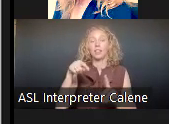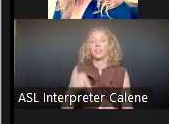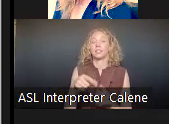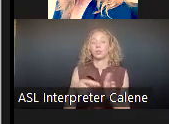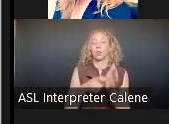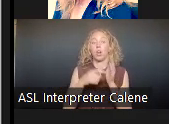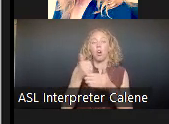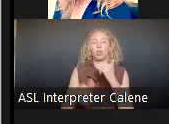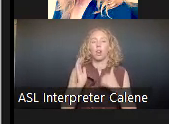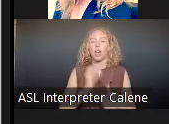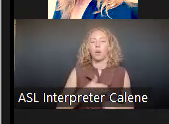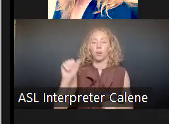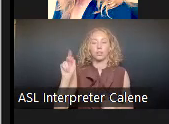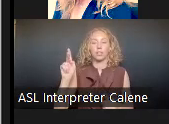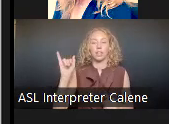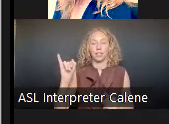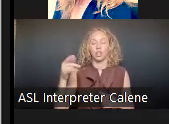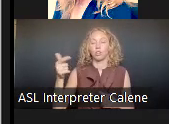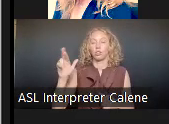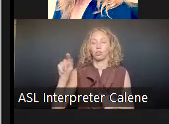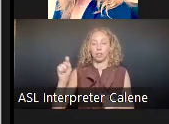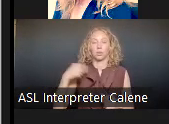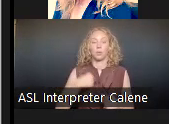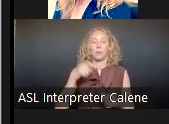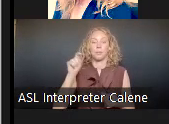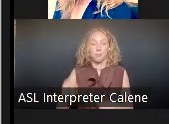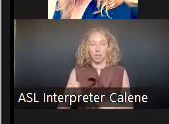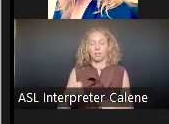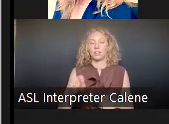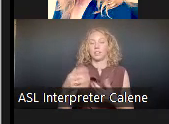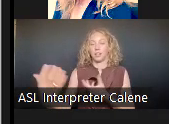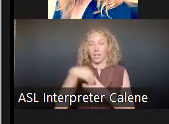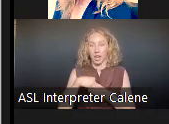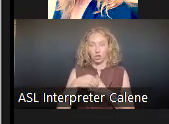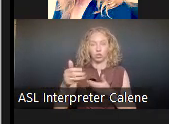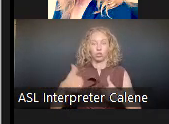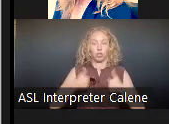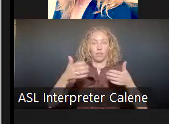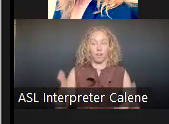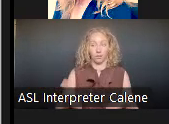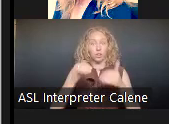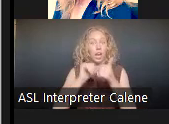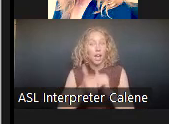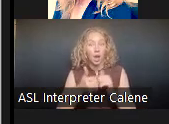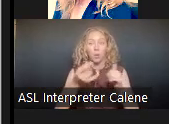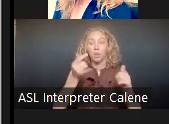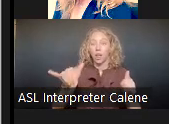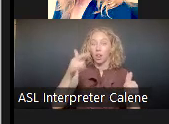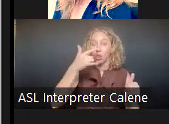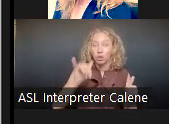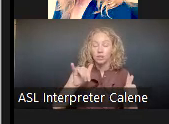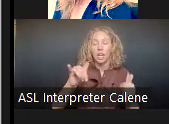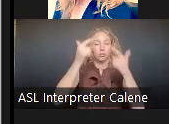grant. You have to engage survivors. How you engage them and what that looks like is